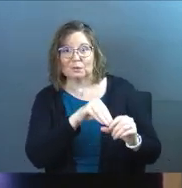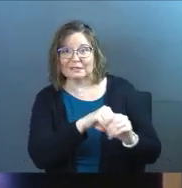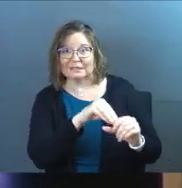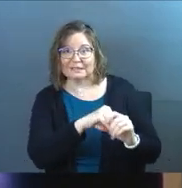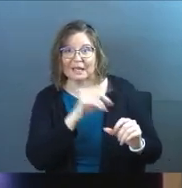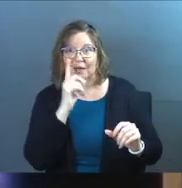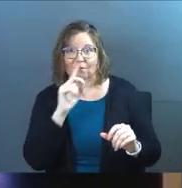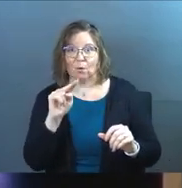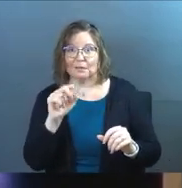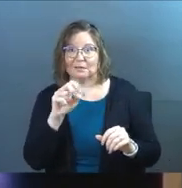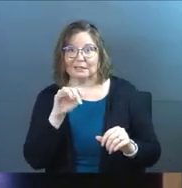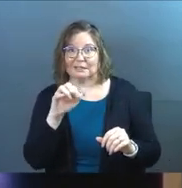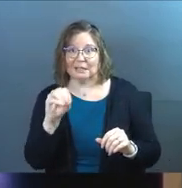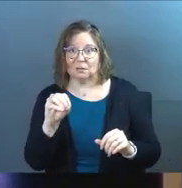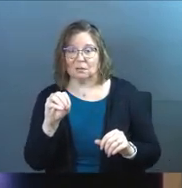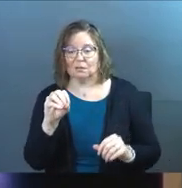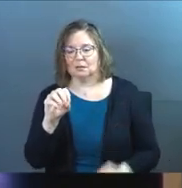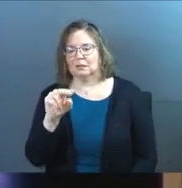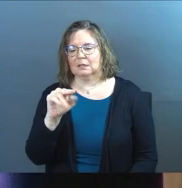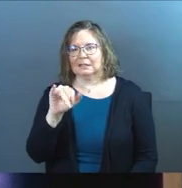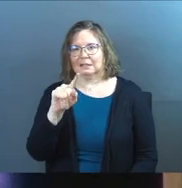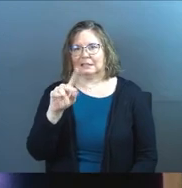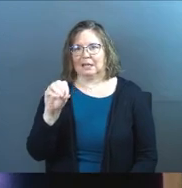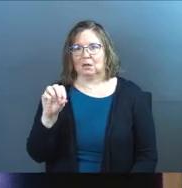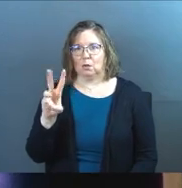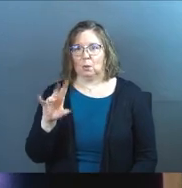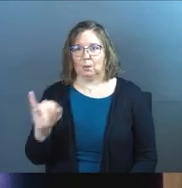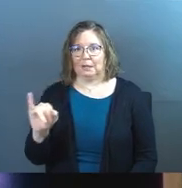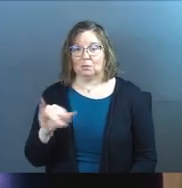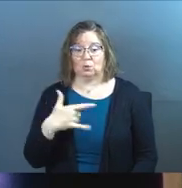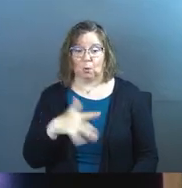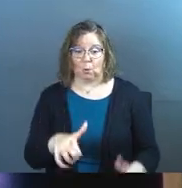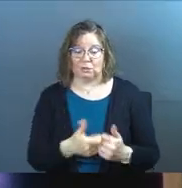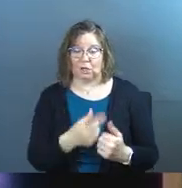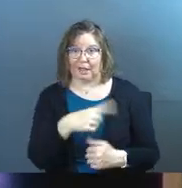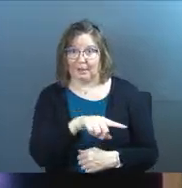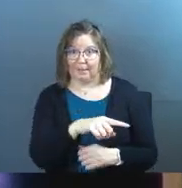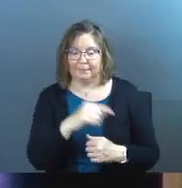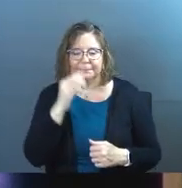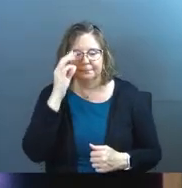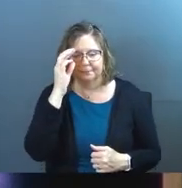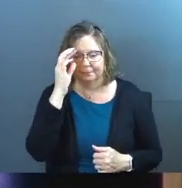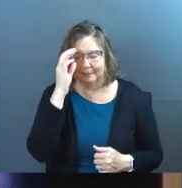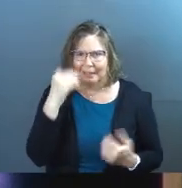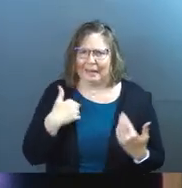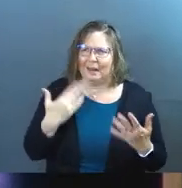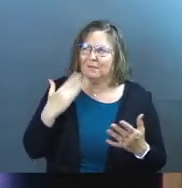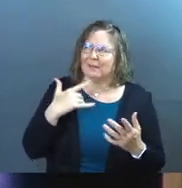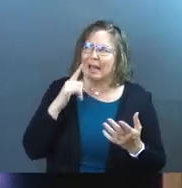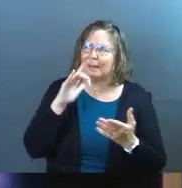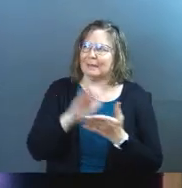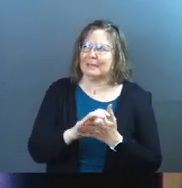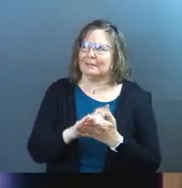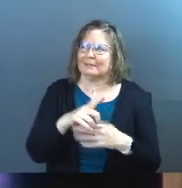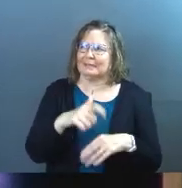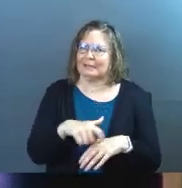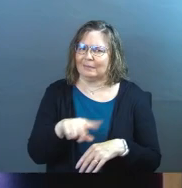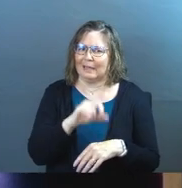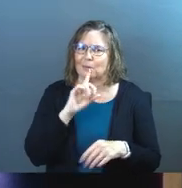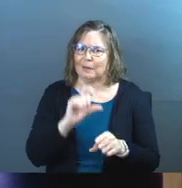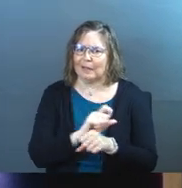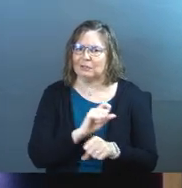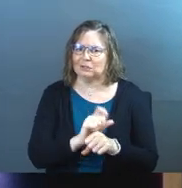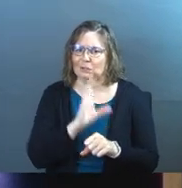up for a Nintendo Wii. And so we challenged them. And I don't even know if I believed at the time that